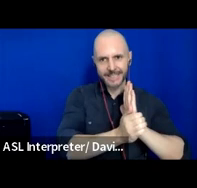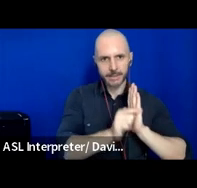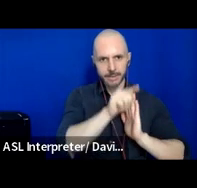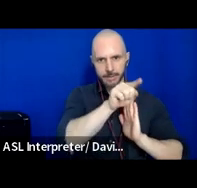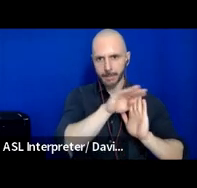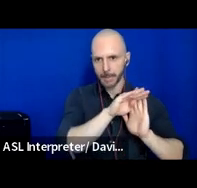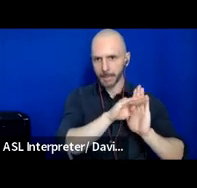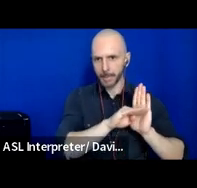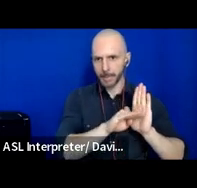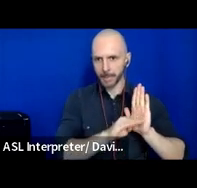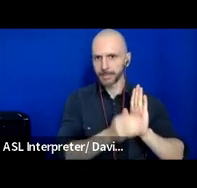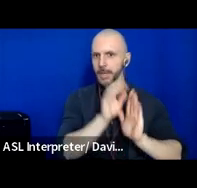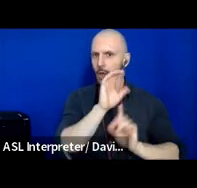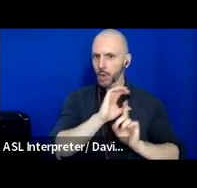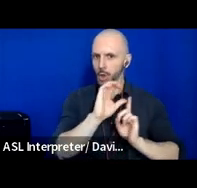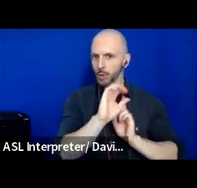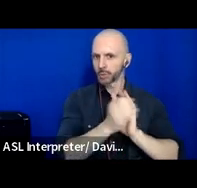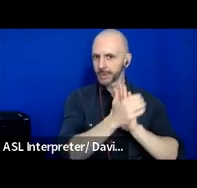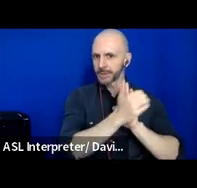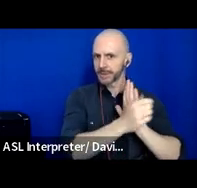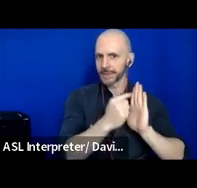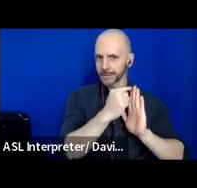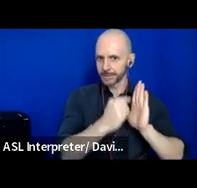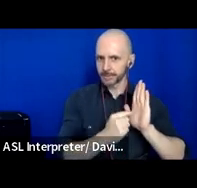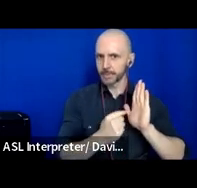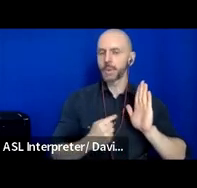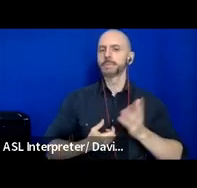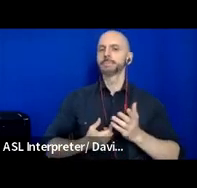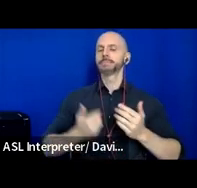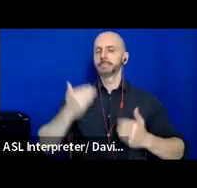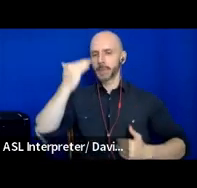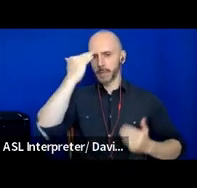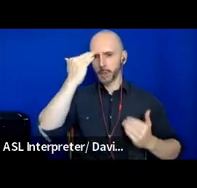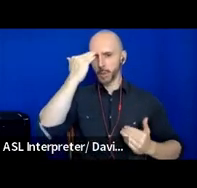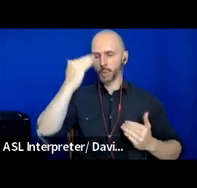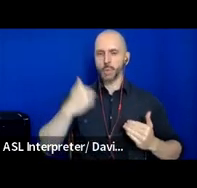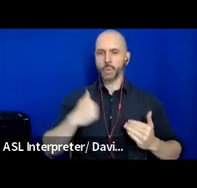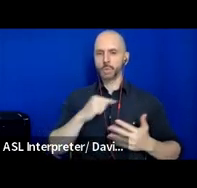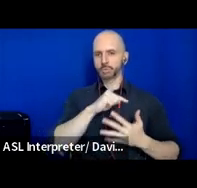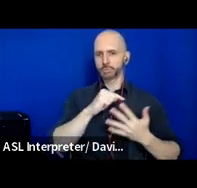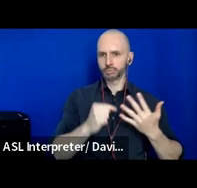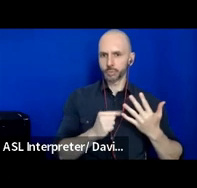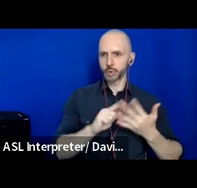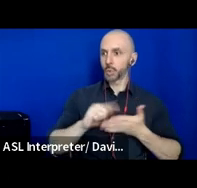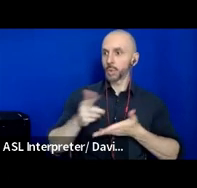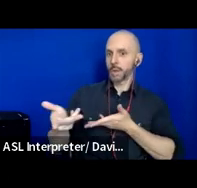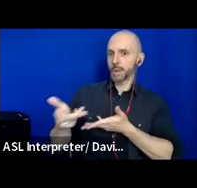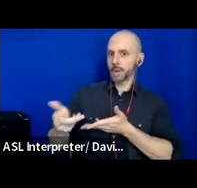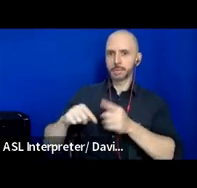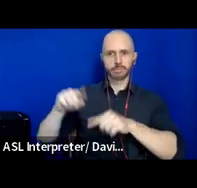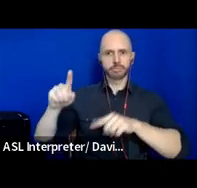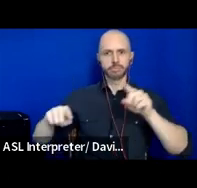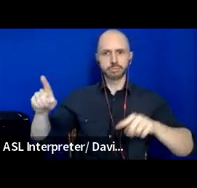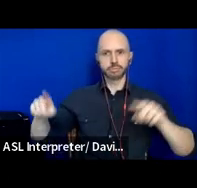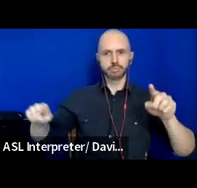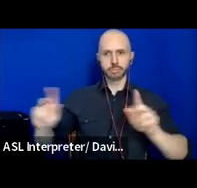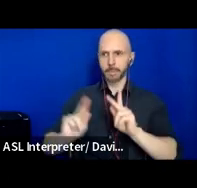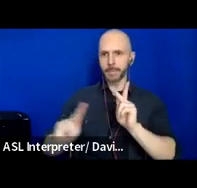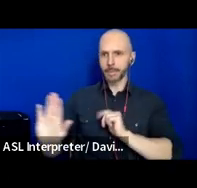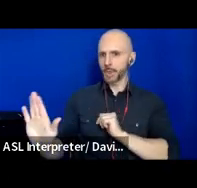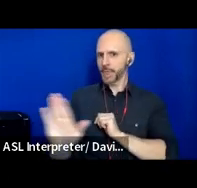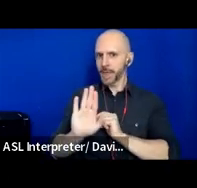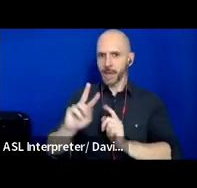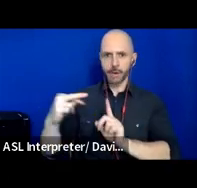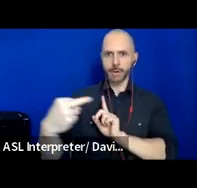That means that then we're able to understand and communicate with and effectively interact with people across cultures, right? So it's just that notion that it's